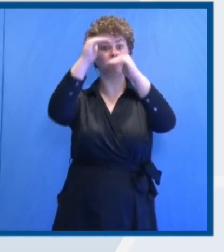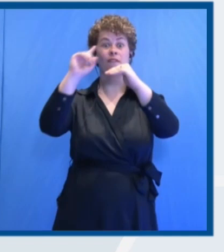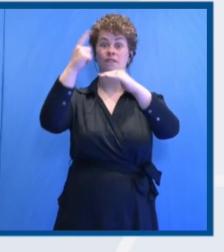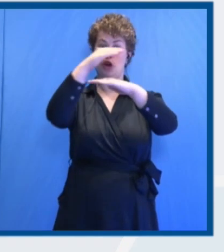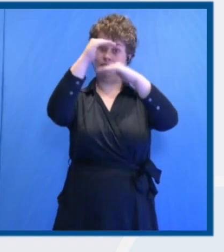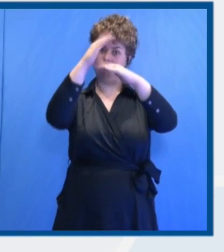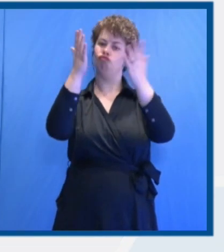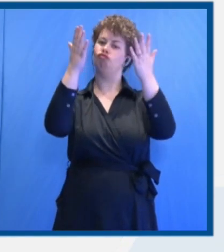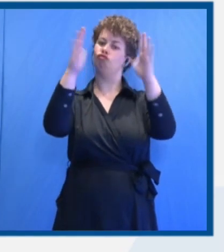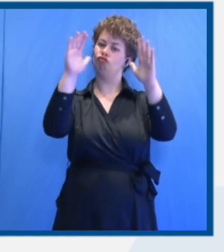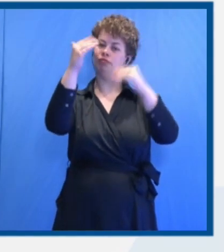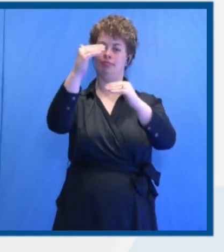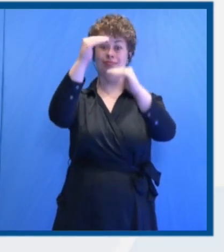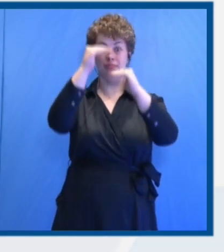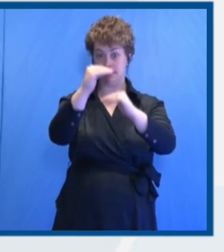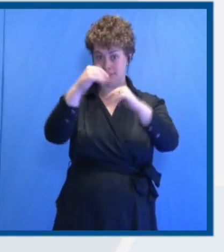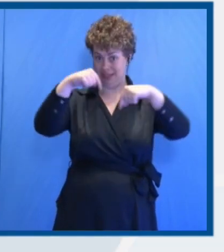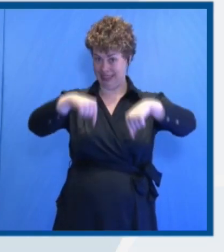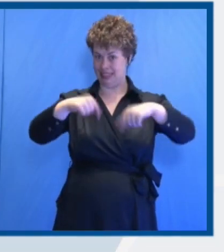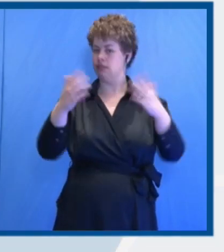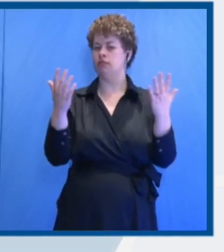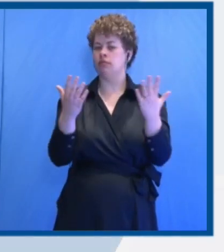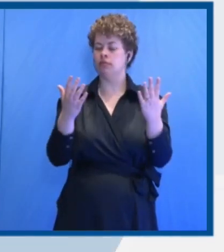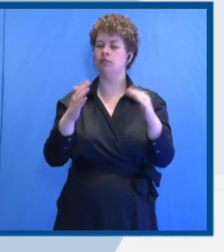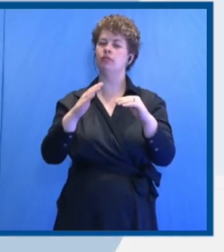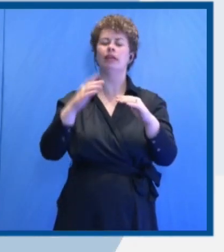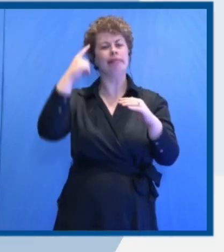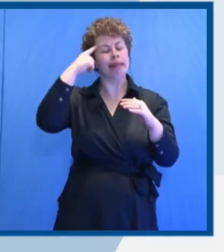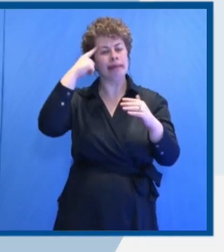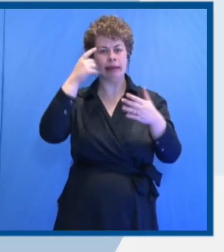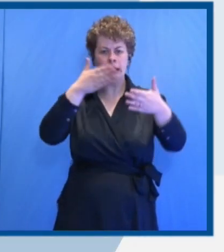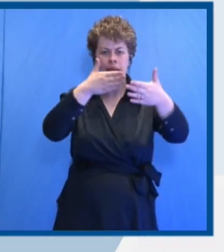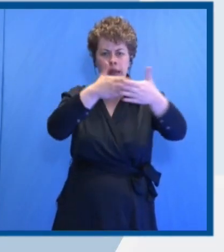overcoming the barriers to the implementation of nature-based solutions.